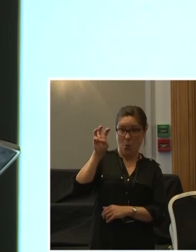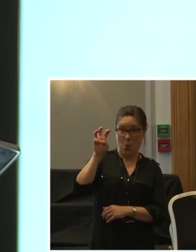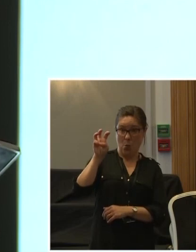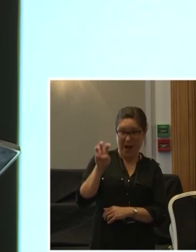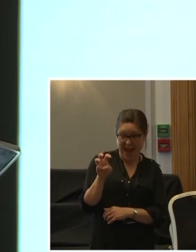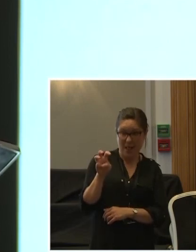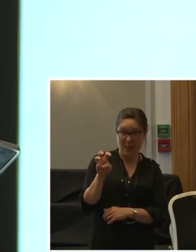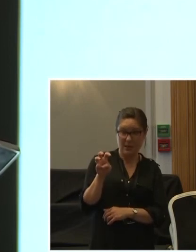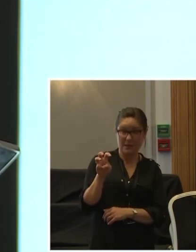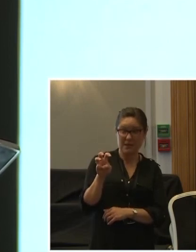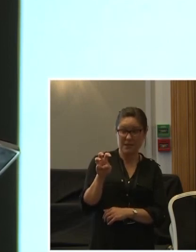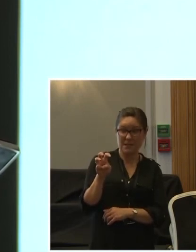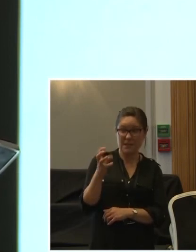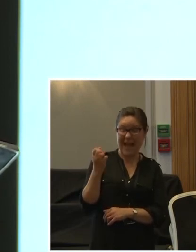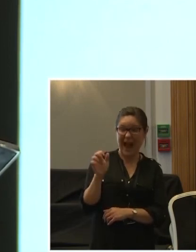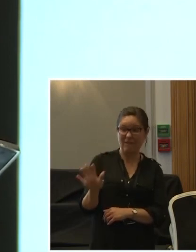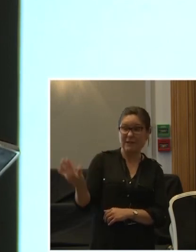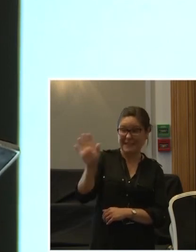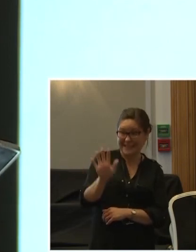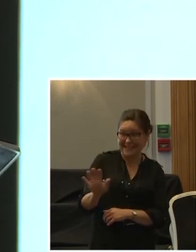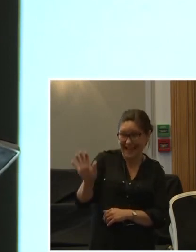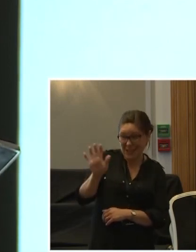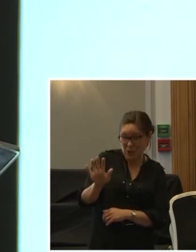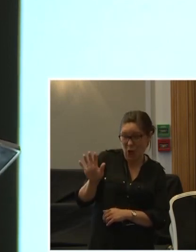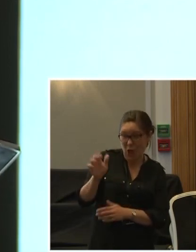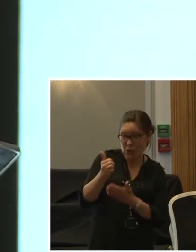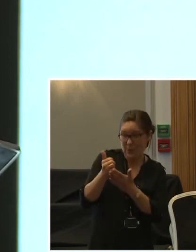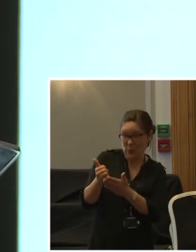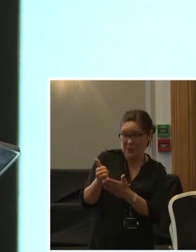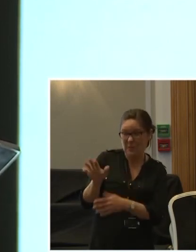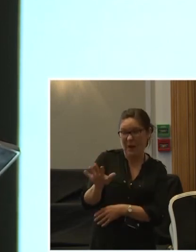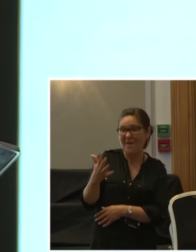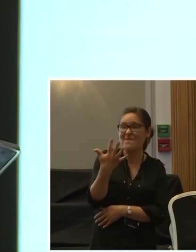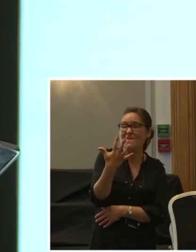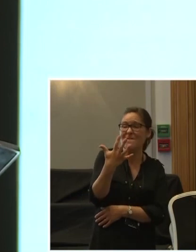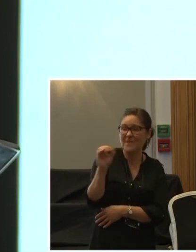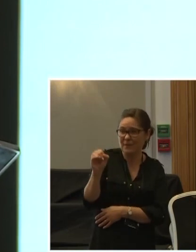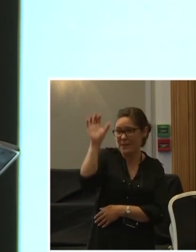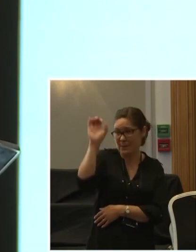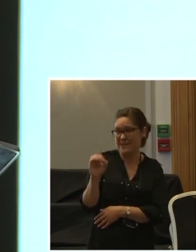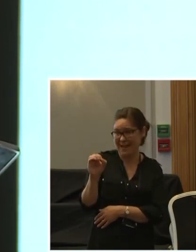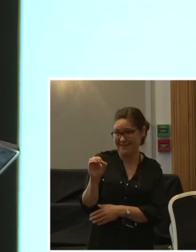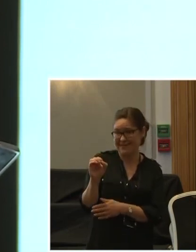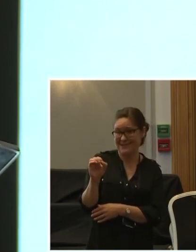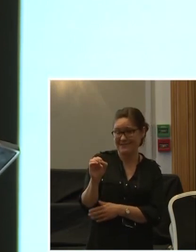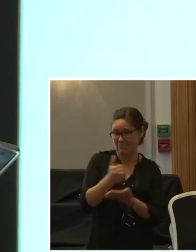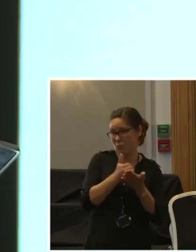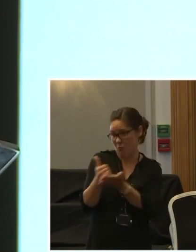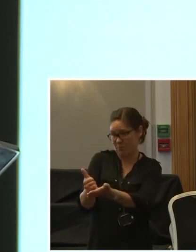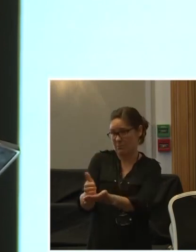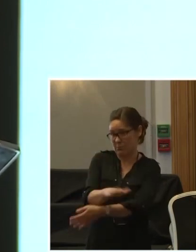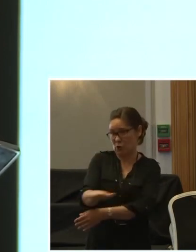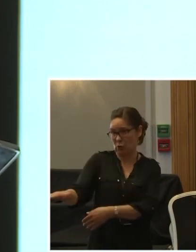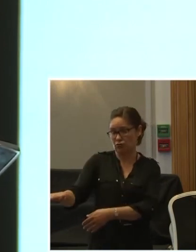rolls out nationally, but I certainly know that probably about 50% of our service in Wales offers support to children. I certainly